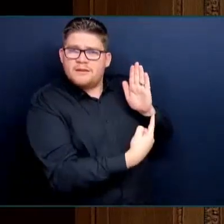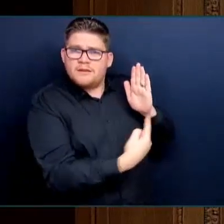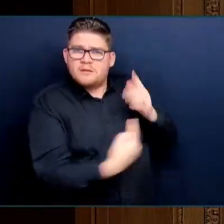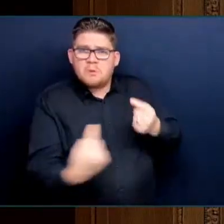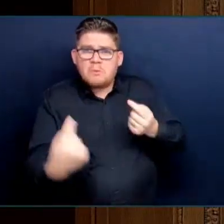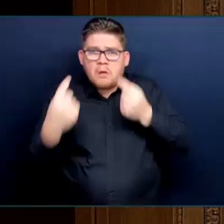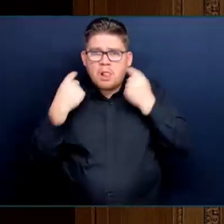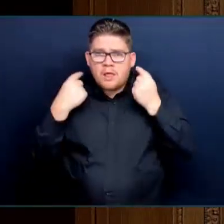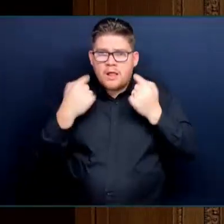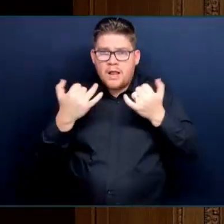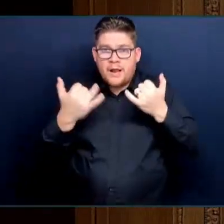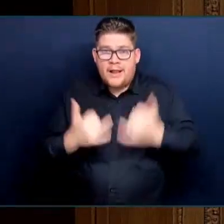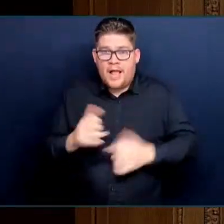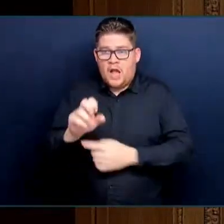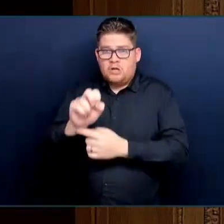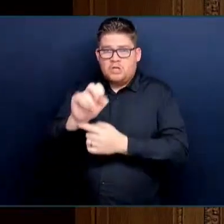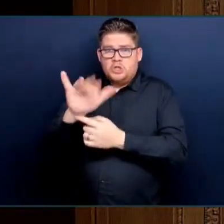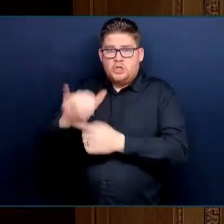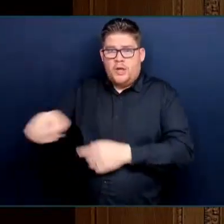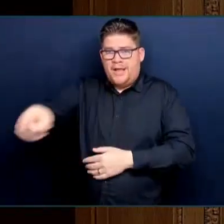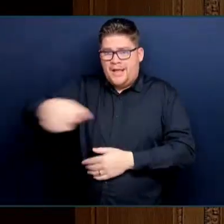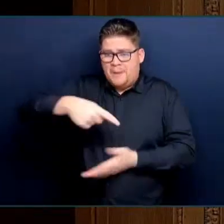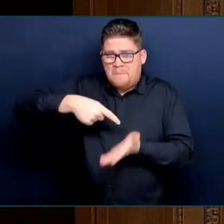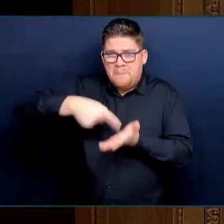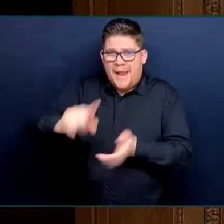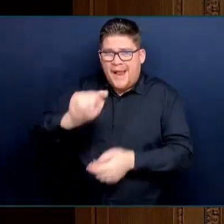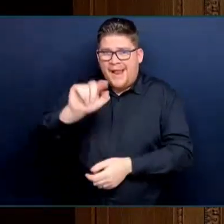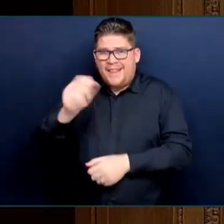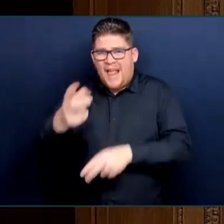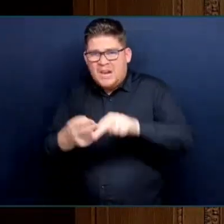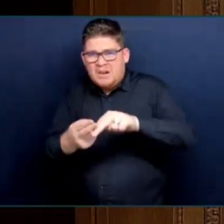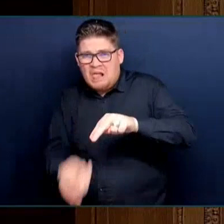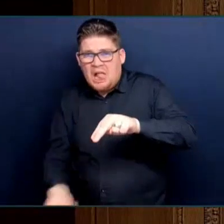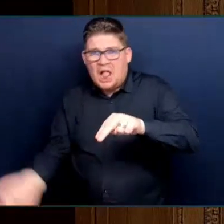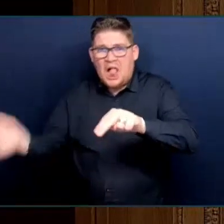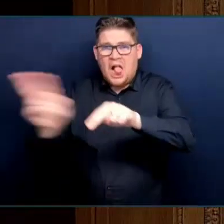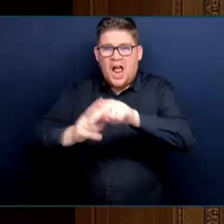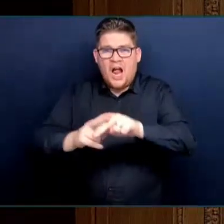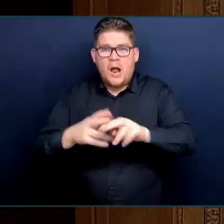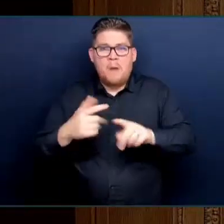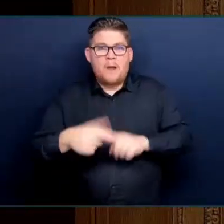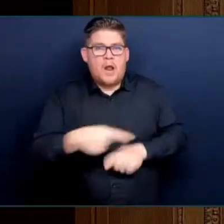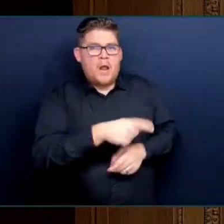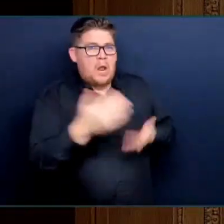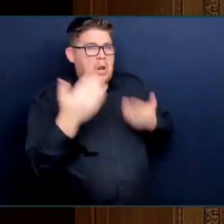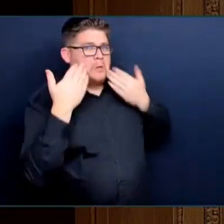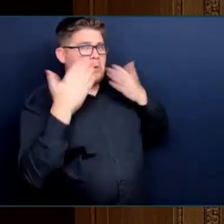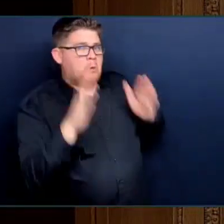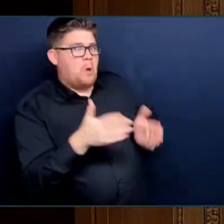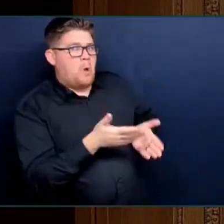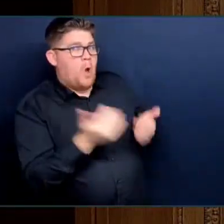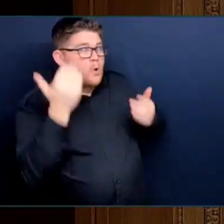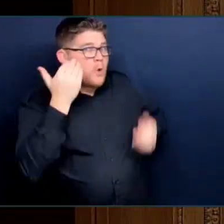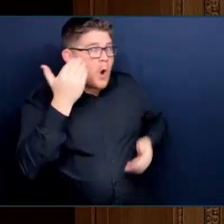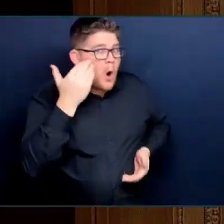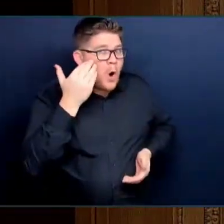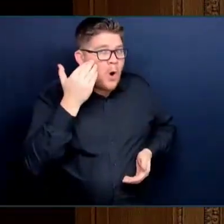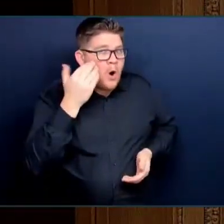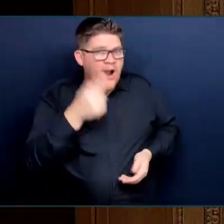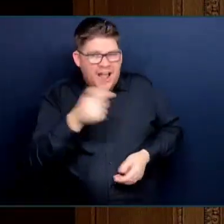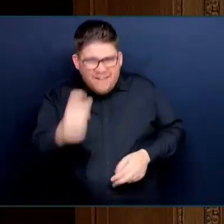were they fully aware of it and left the Surrey taxpayers on the hook to pay astronomical tax increases the year ahead?